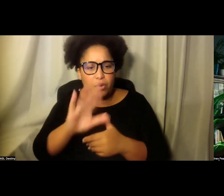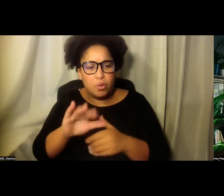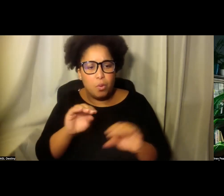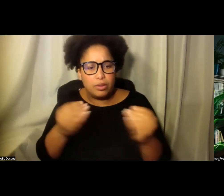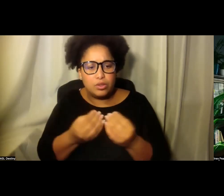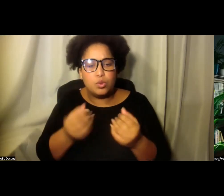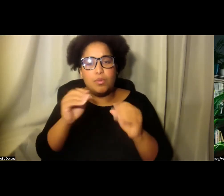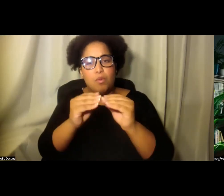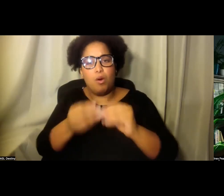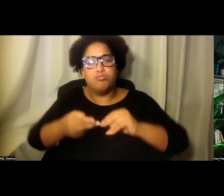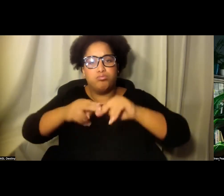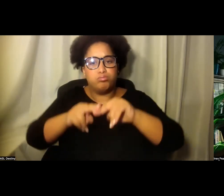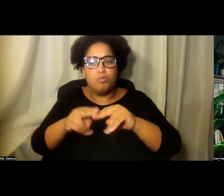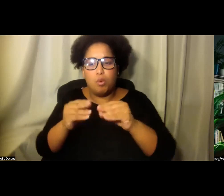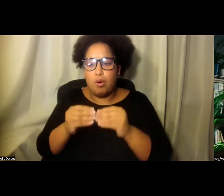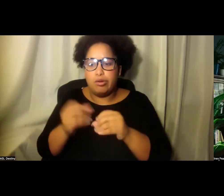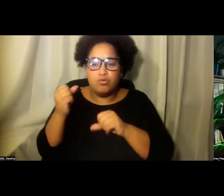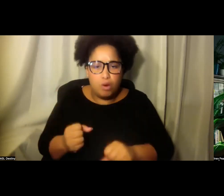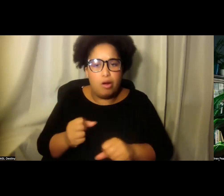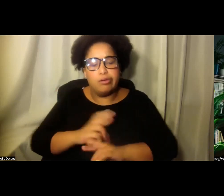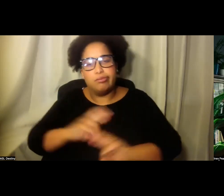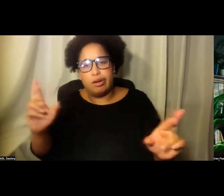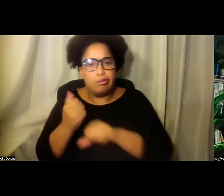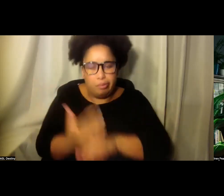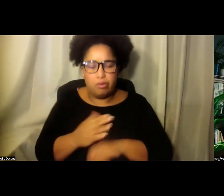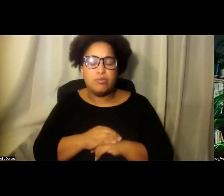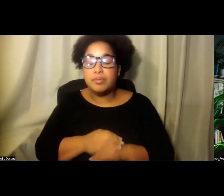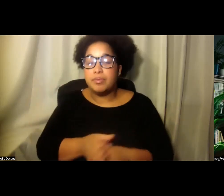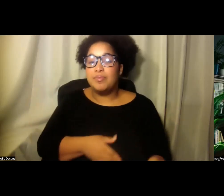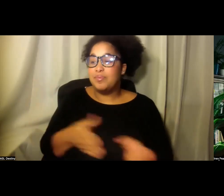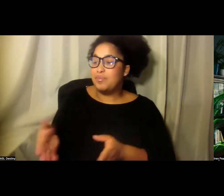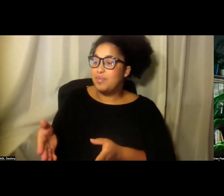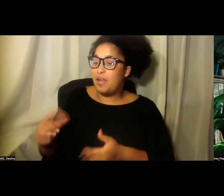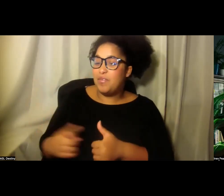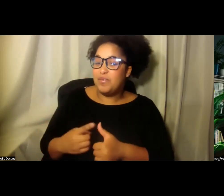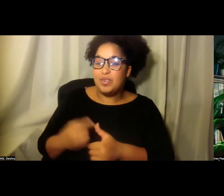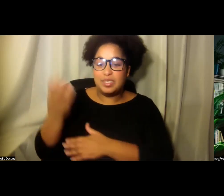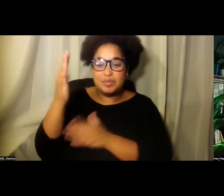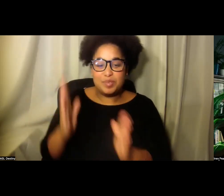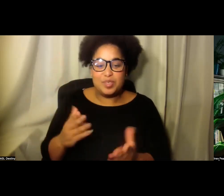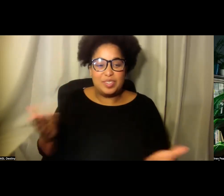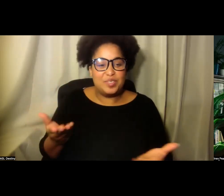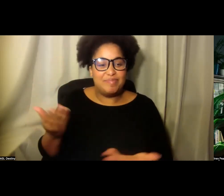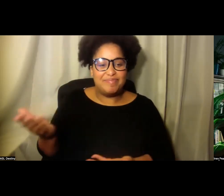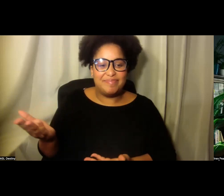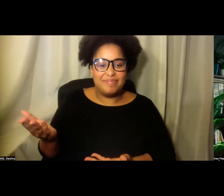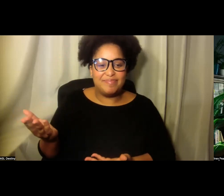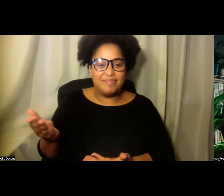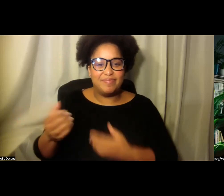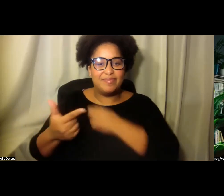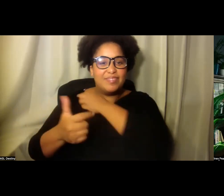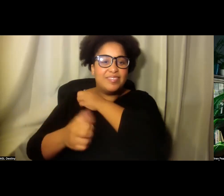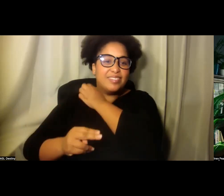you be more resilient. So with that, I'm going to pass it over to our first speaker on the agenda, Glenn, if